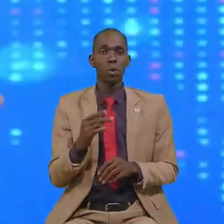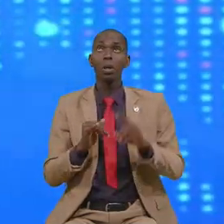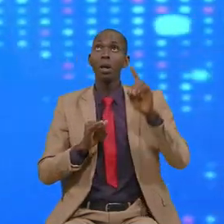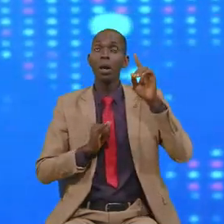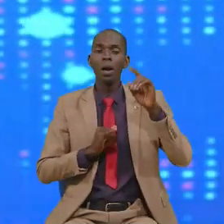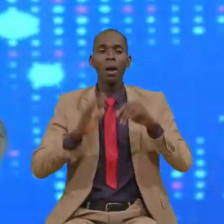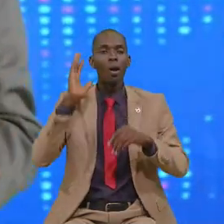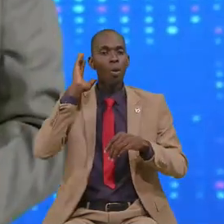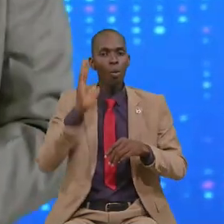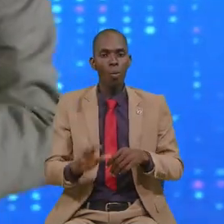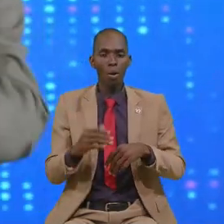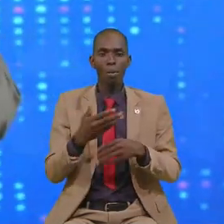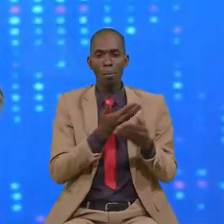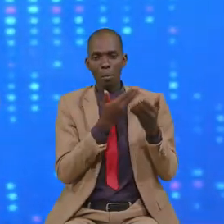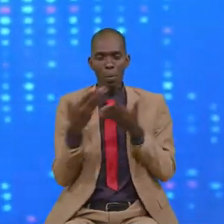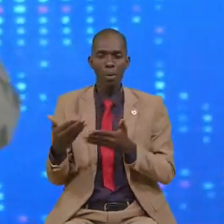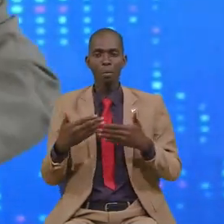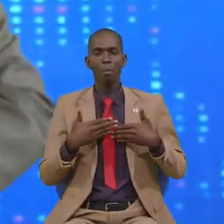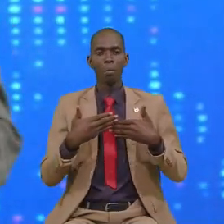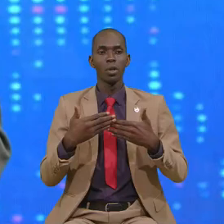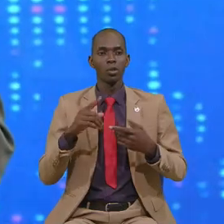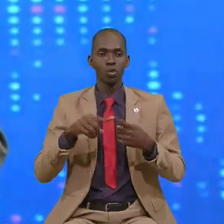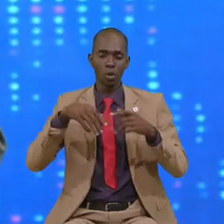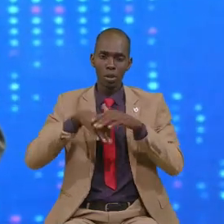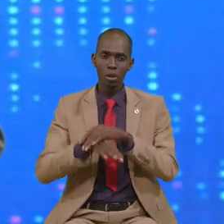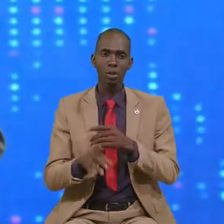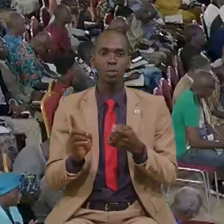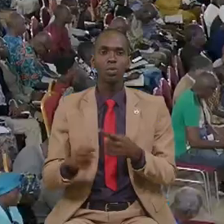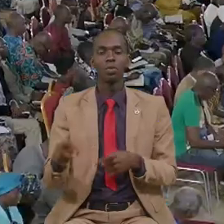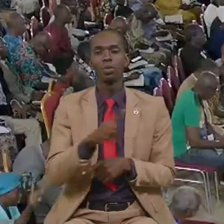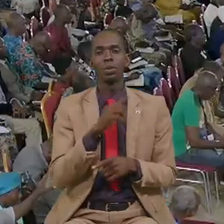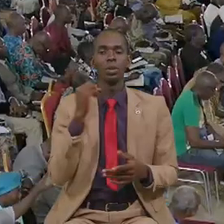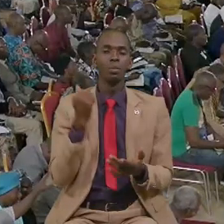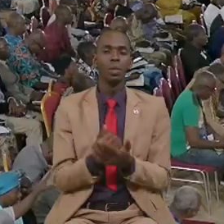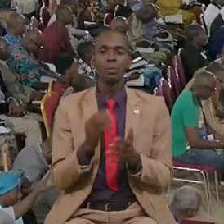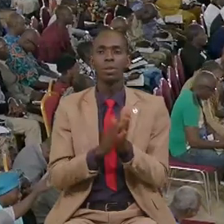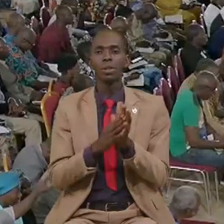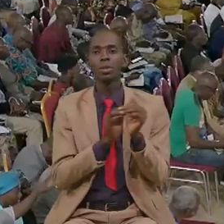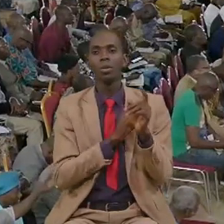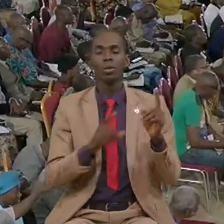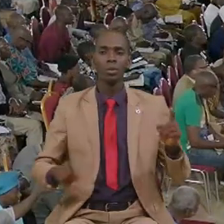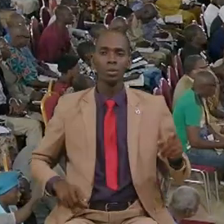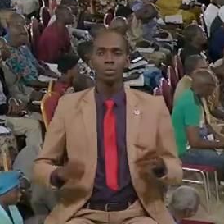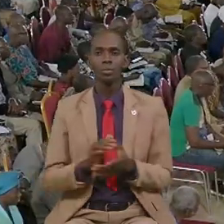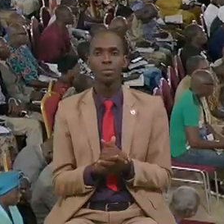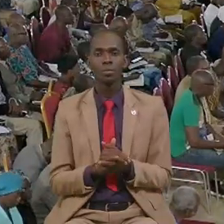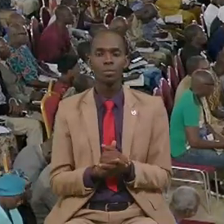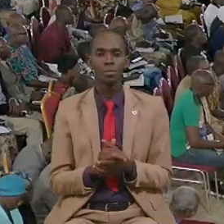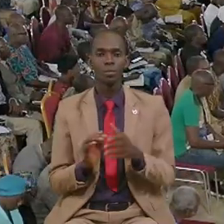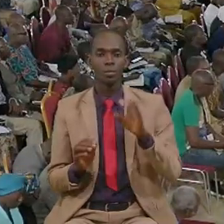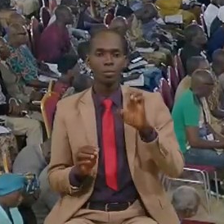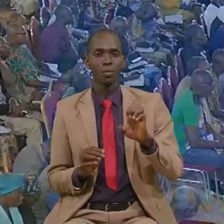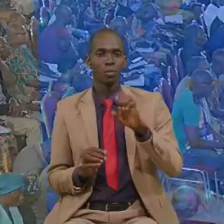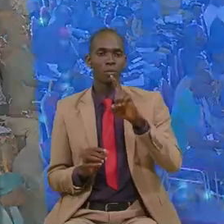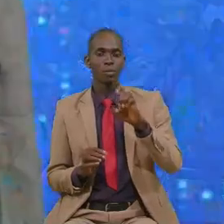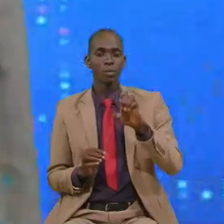will cause breath to enter into you. Praise the Lord. Ezekiel is not the